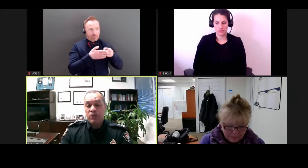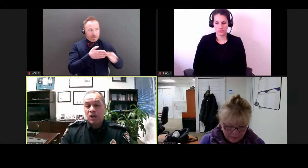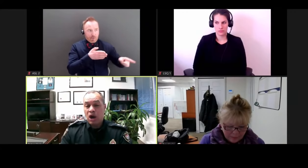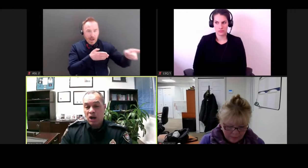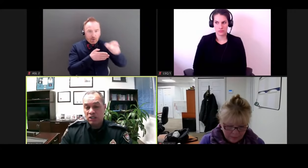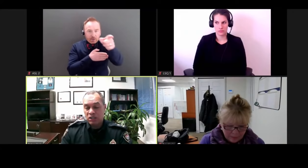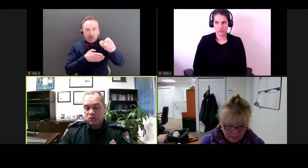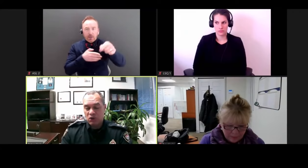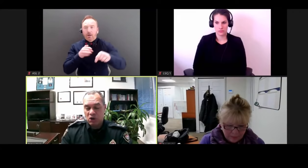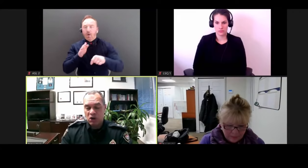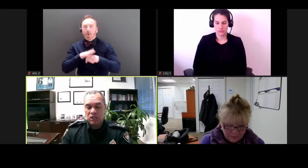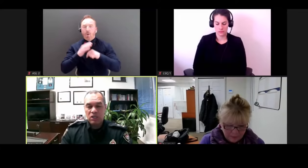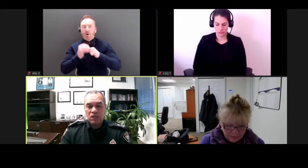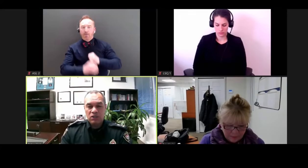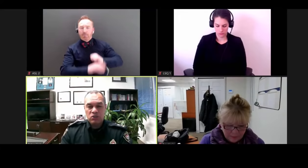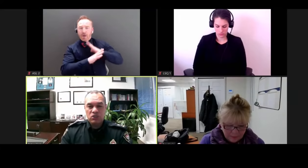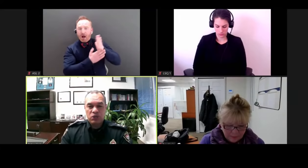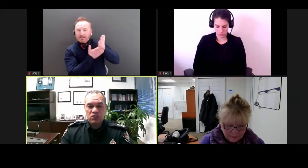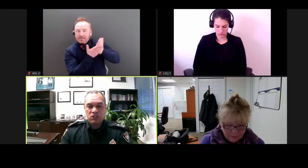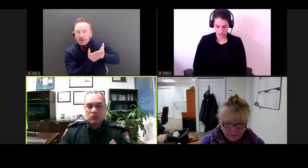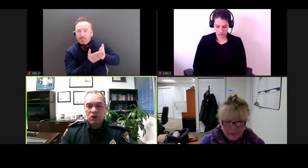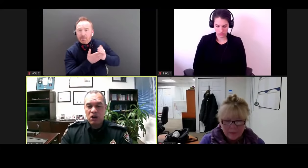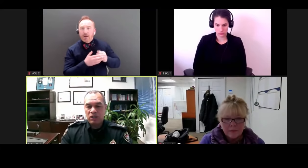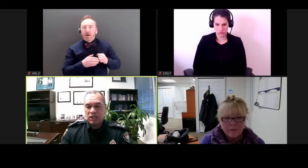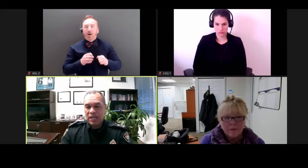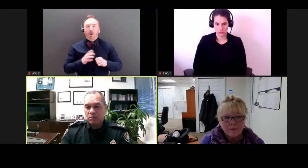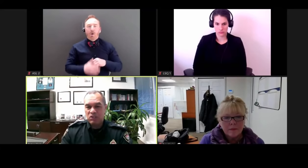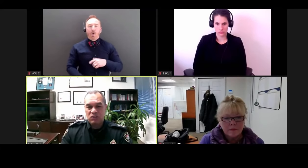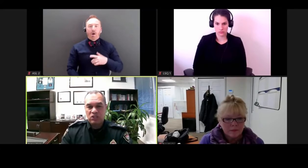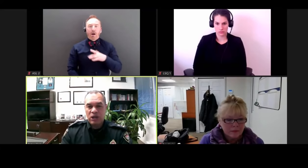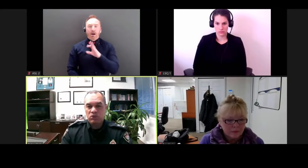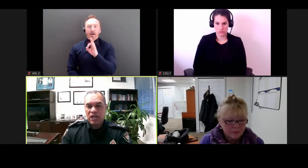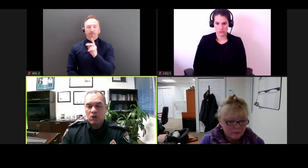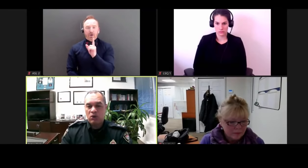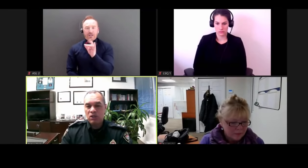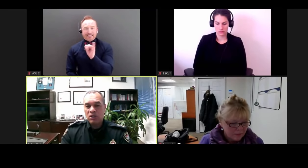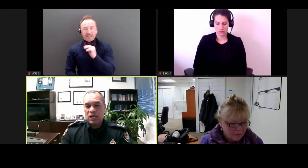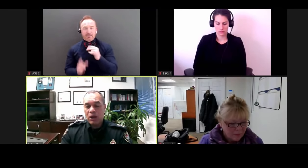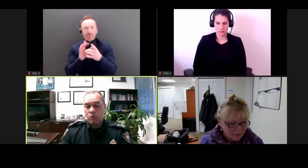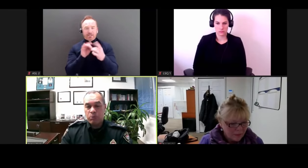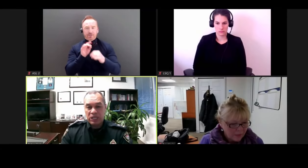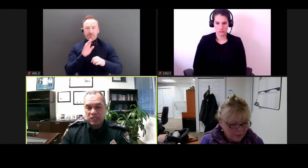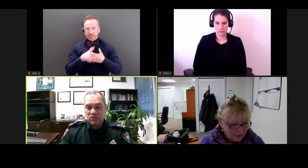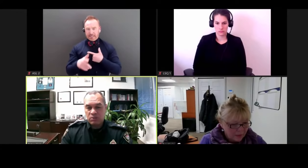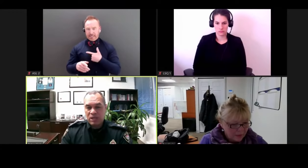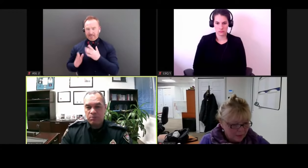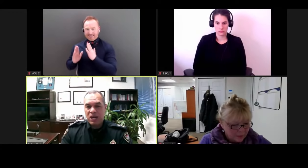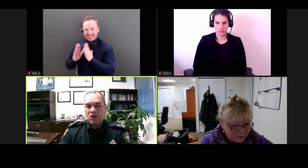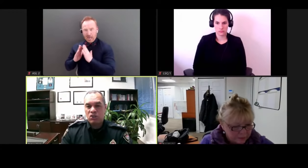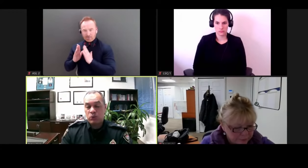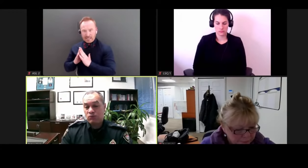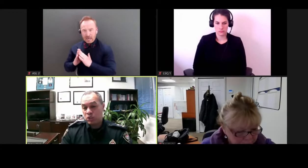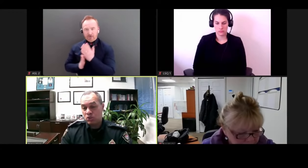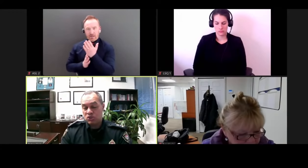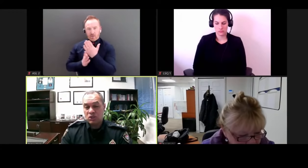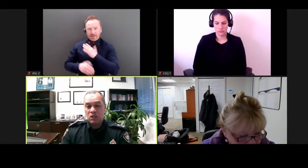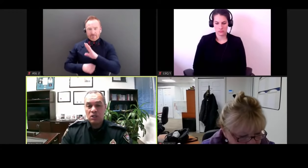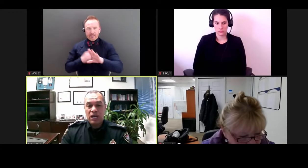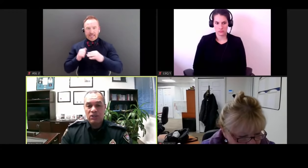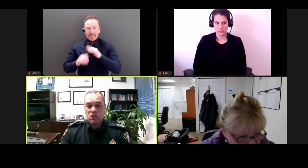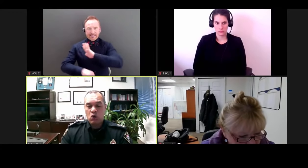have hardened, as you've heard, Trish Ferguson, we've hardened elements of the downtown. We're bringing in cement barriers. We've